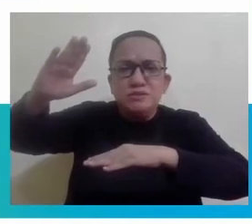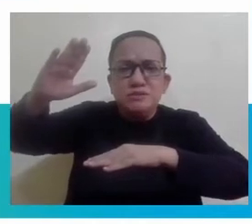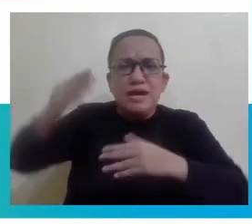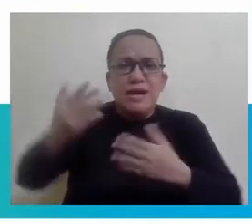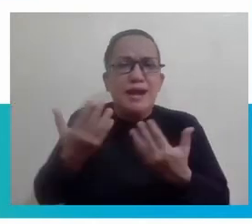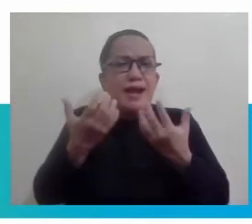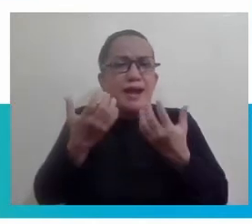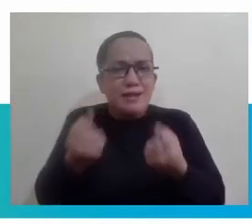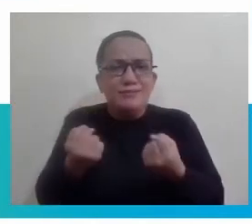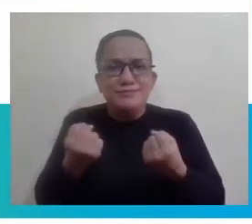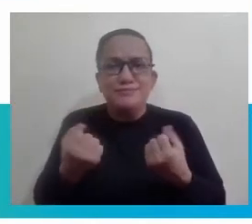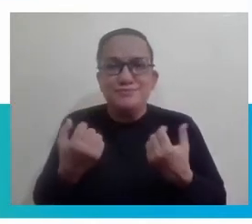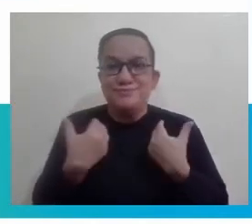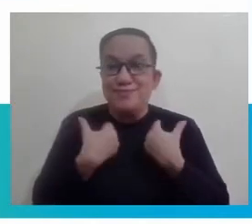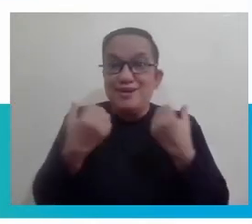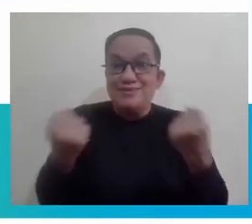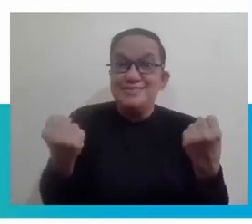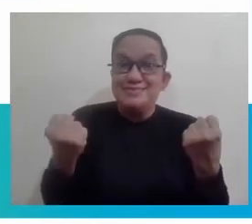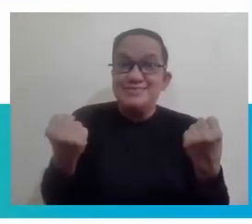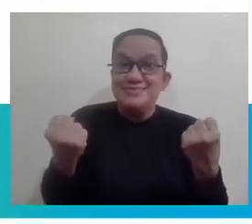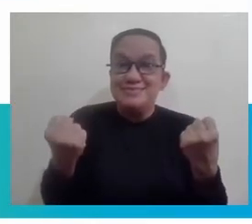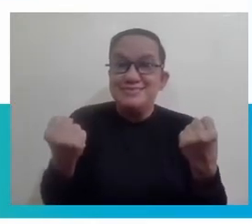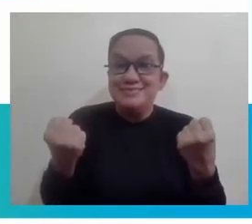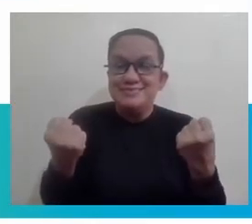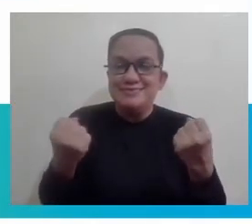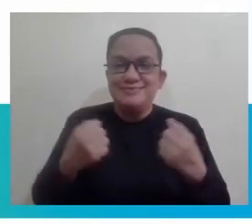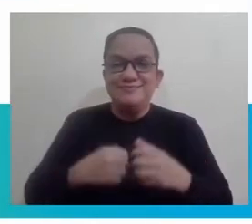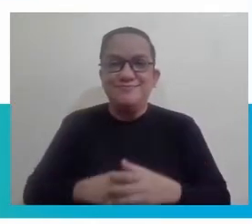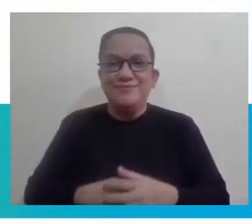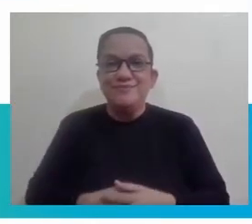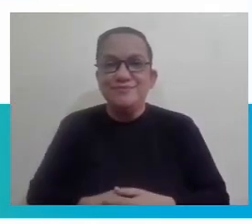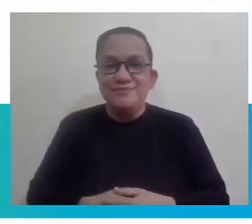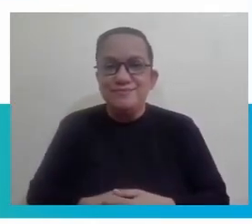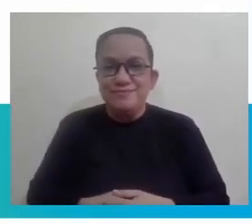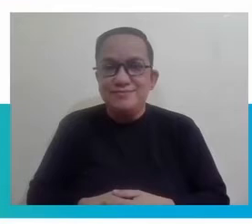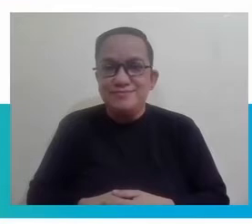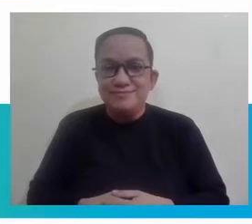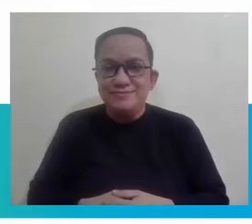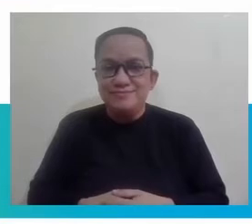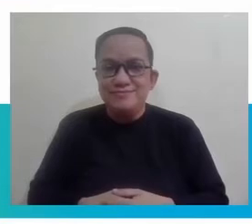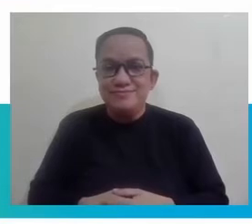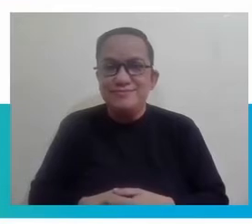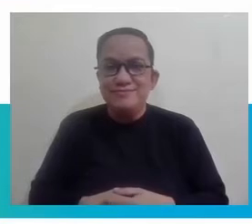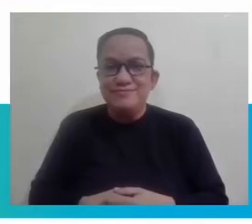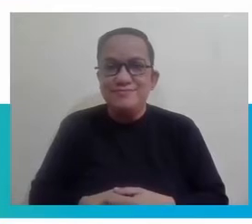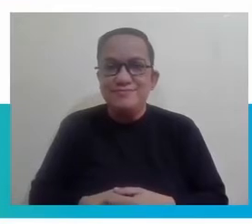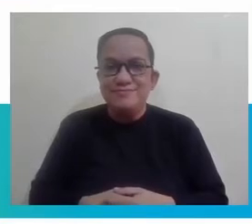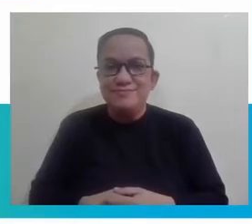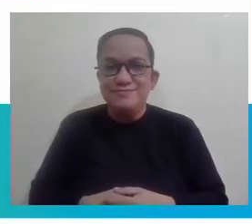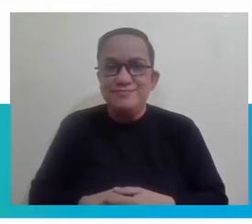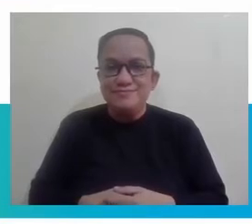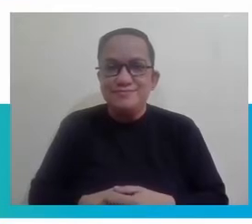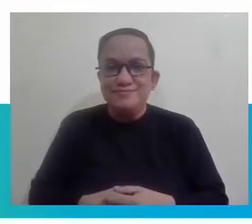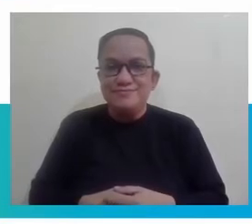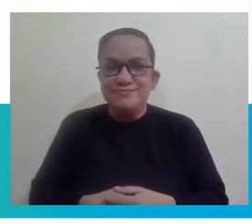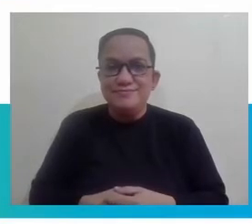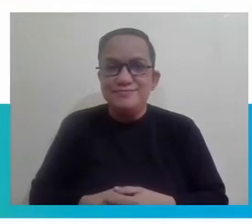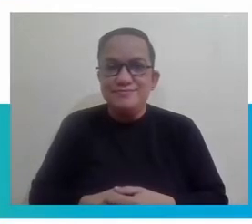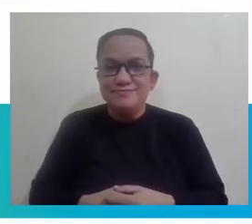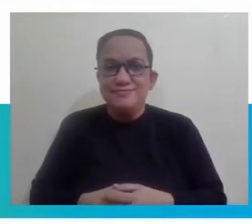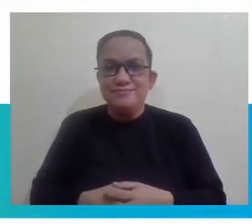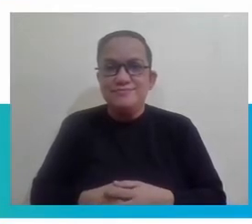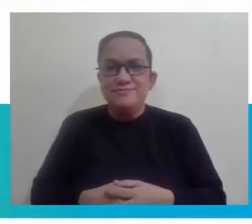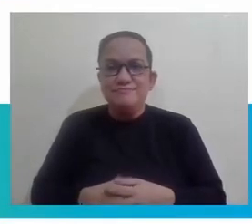protection, and green shipping, ports, and associated maritime infrastructure.